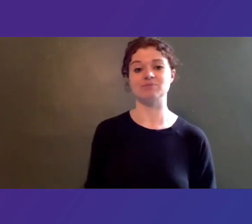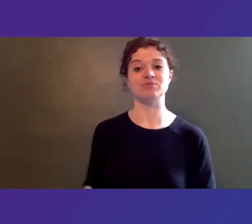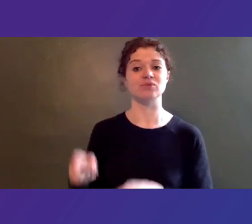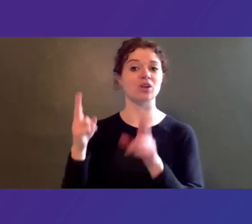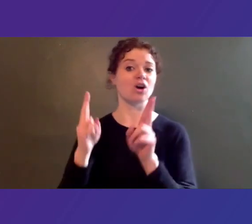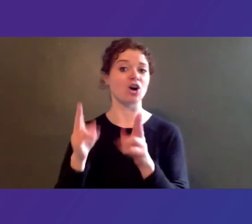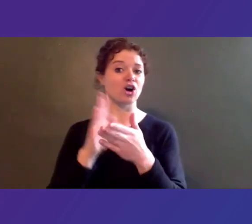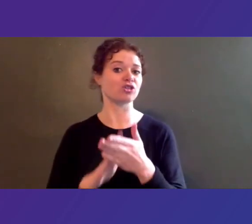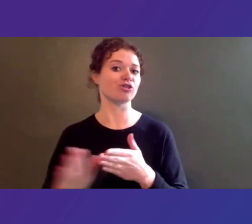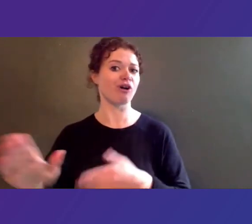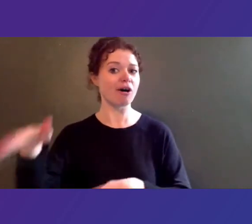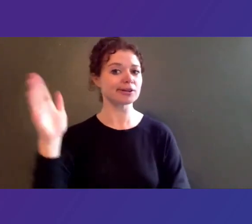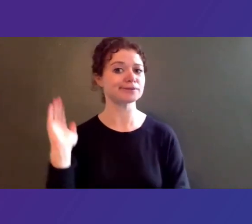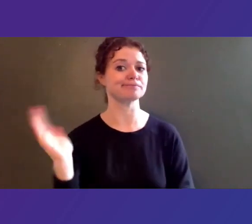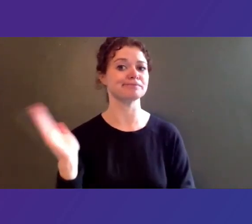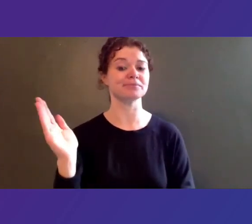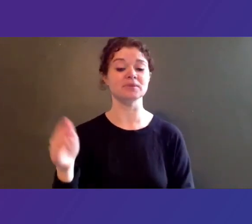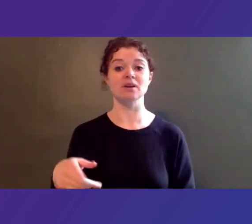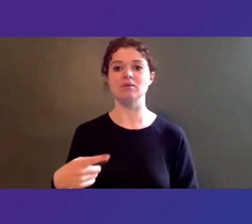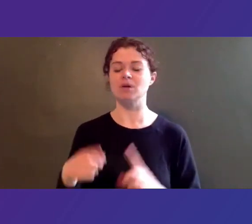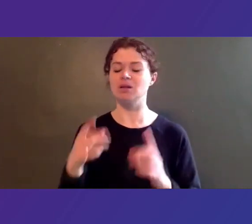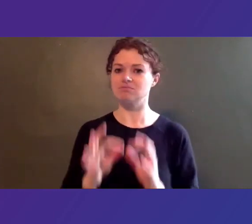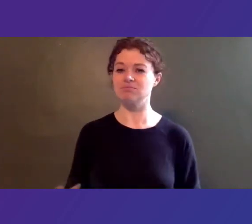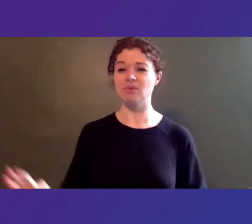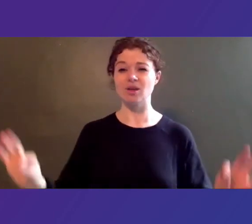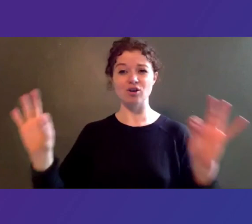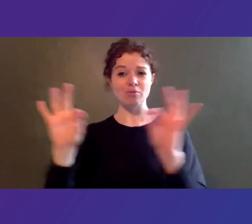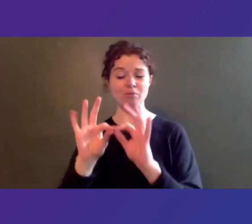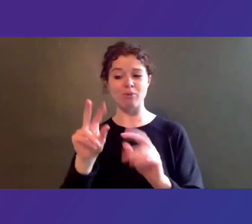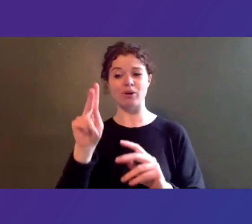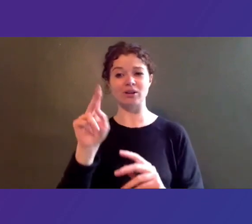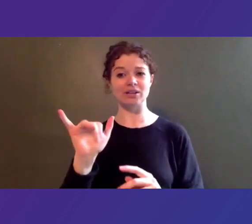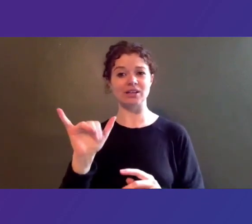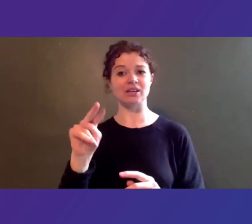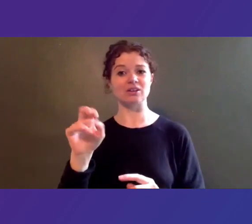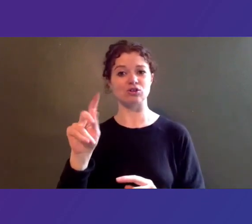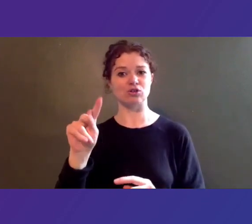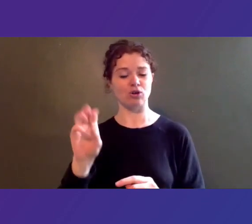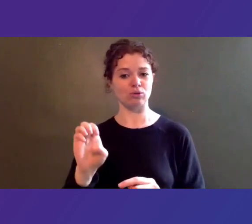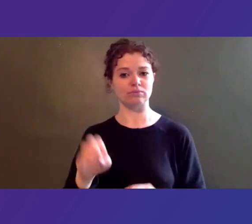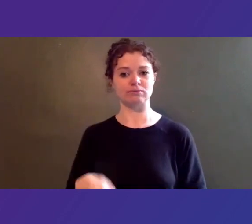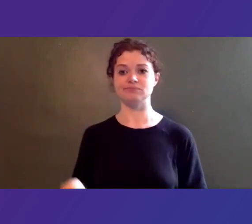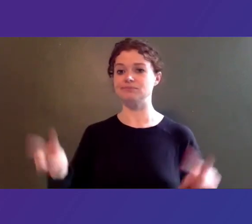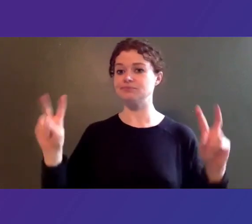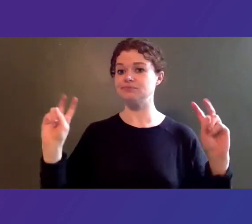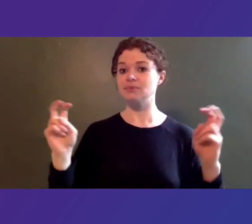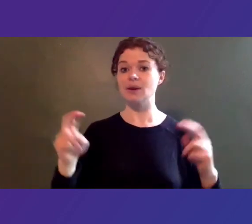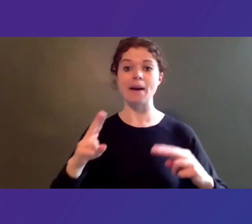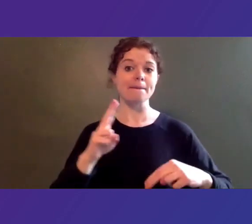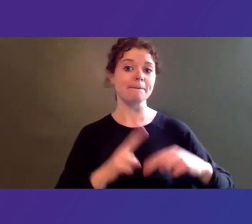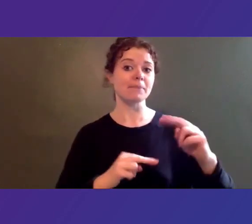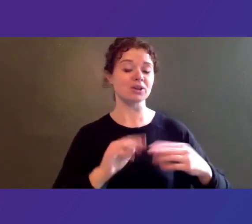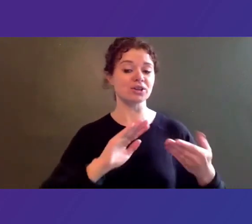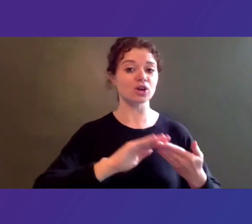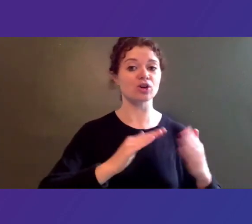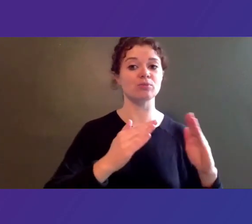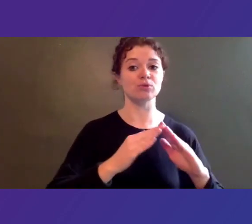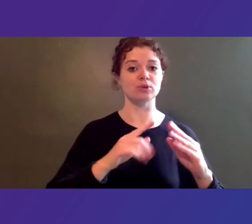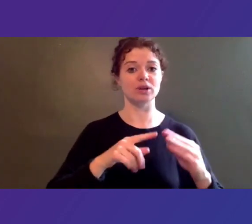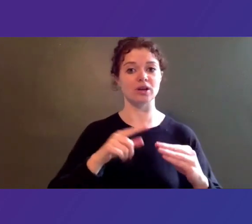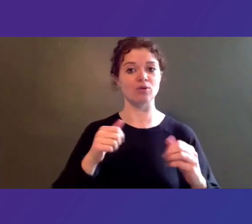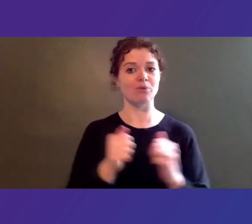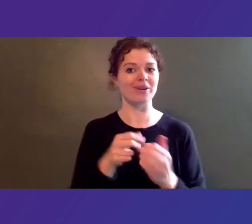Department, and a pivotal keynote conversation entitled Building Community Around Dance for a Future